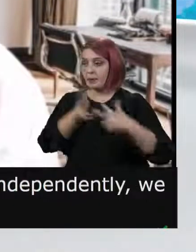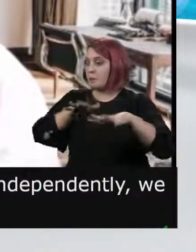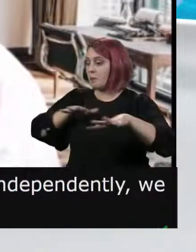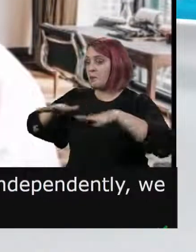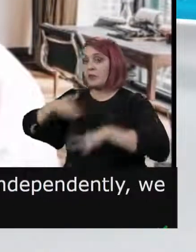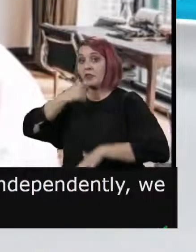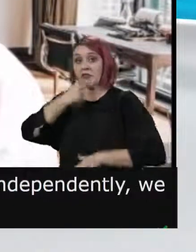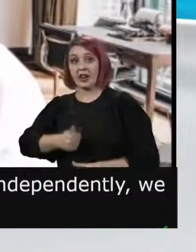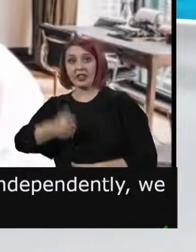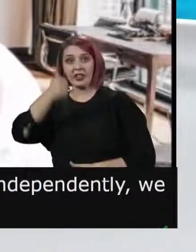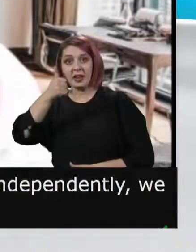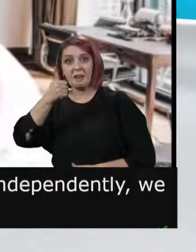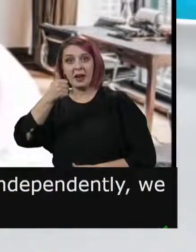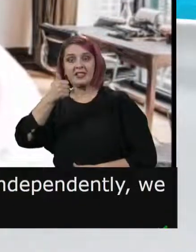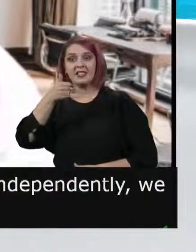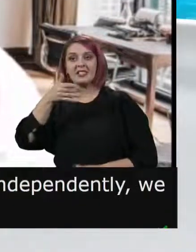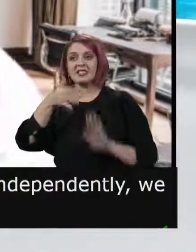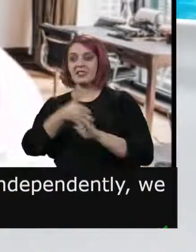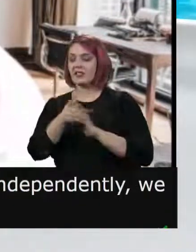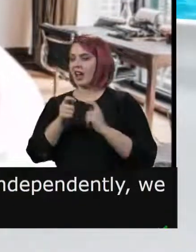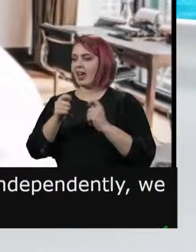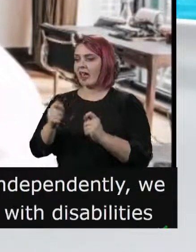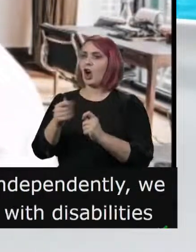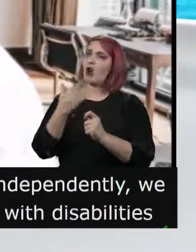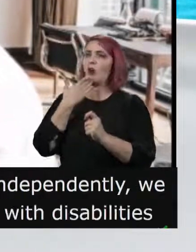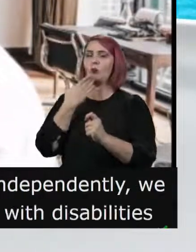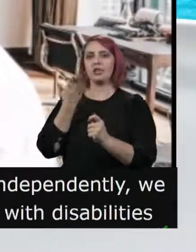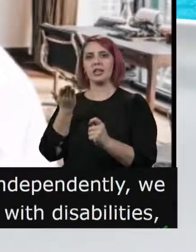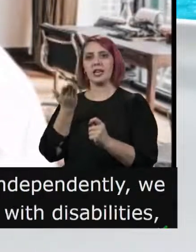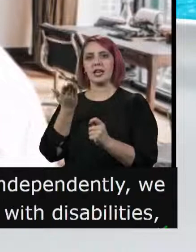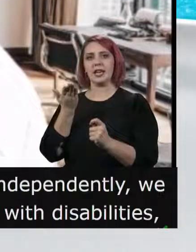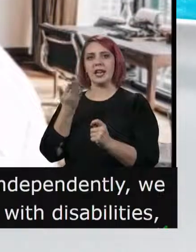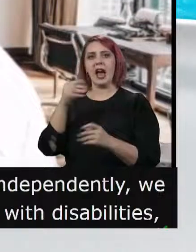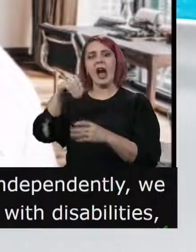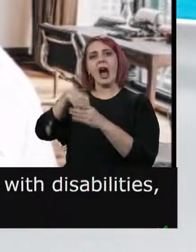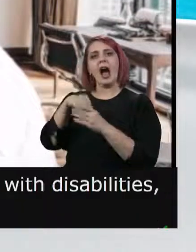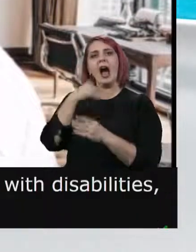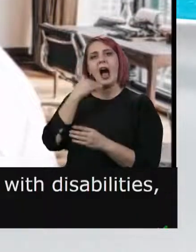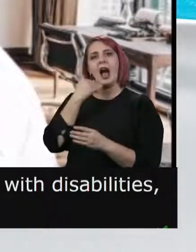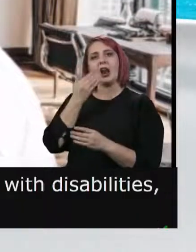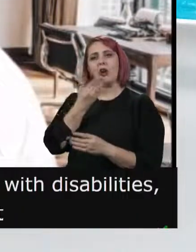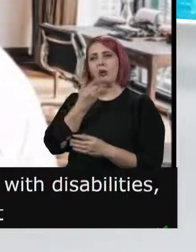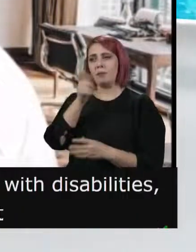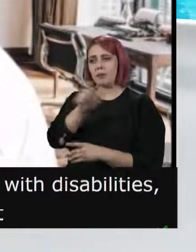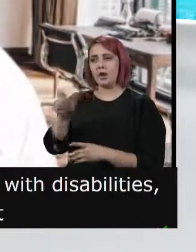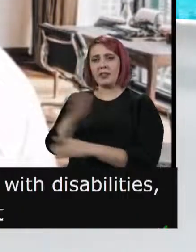with disabilities, even though the rest of the population will benefit from it as well.